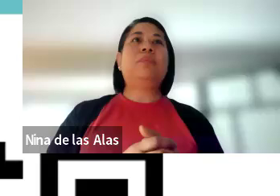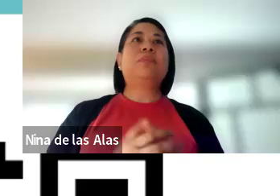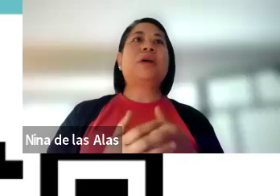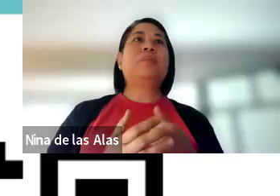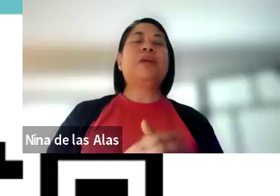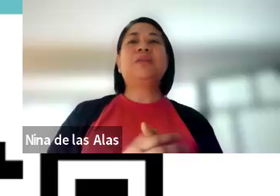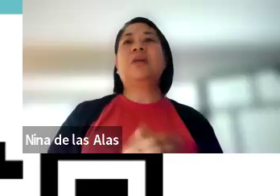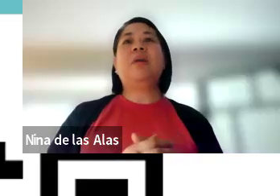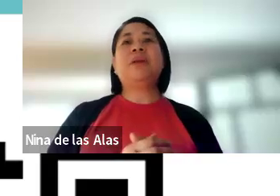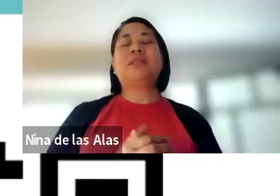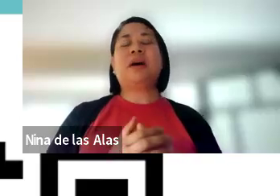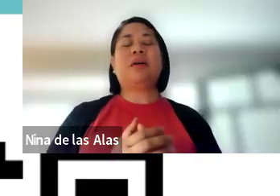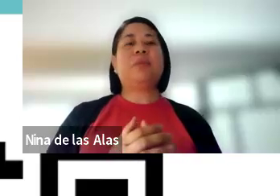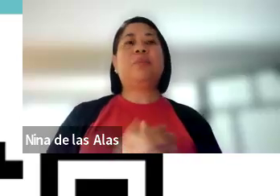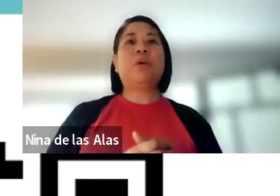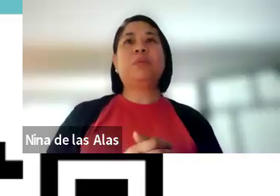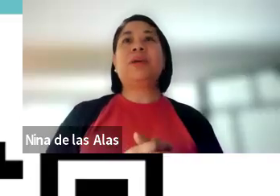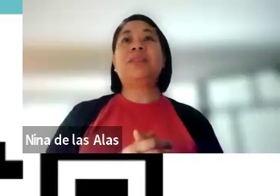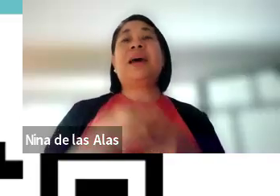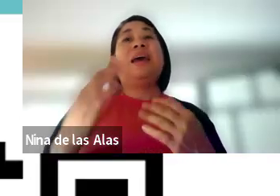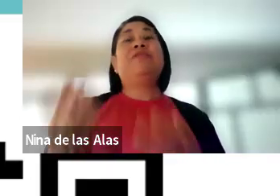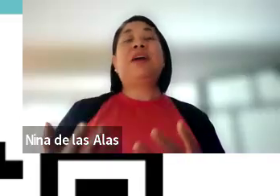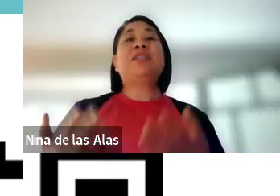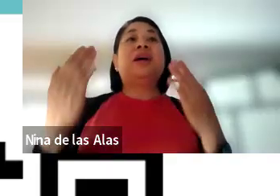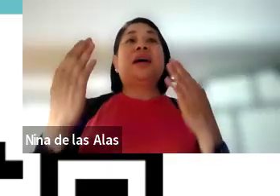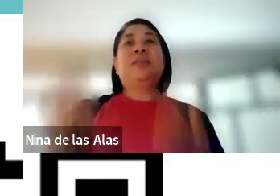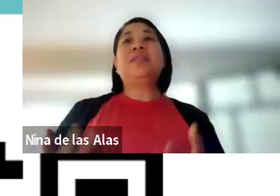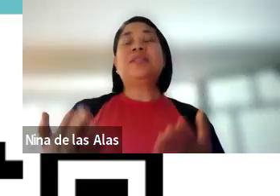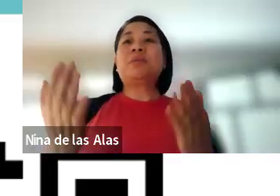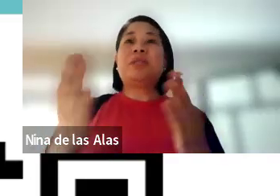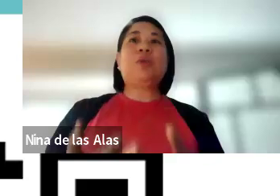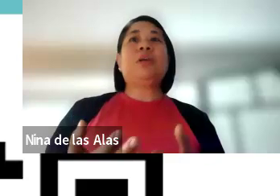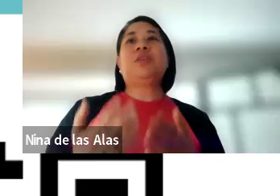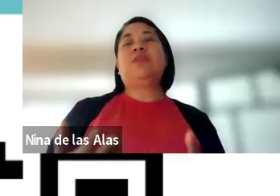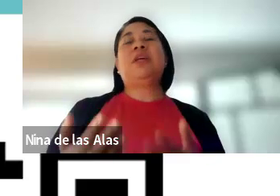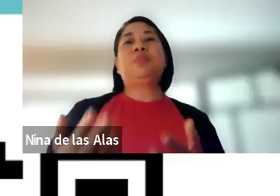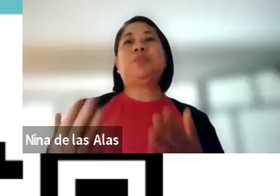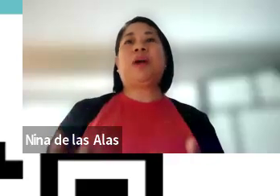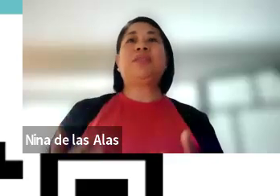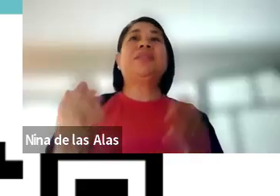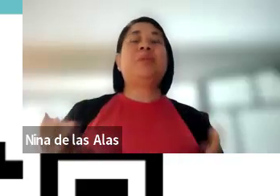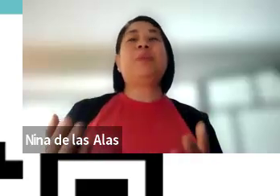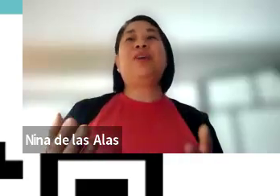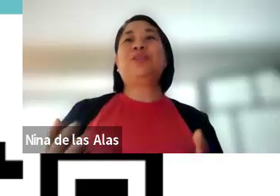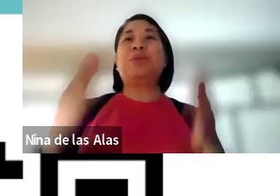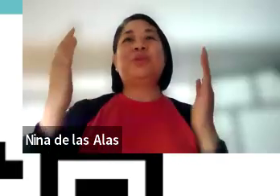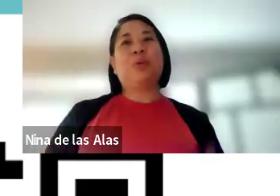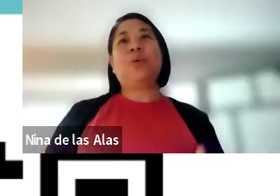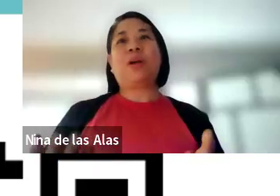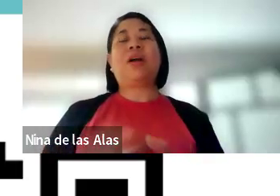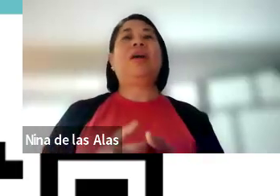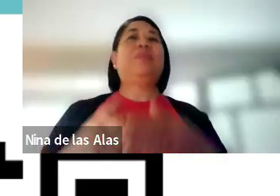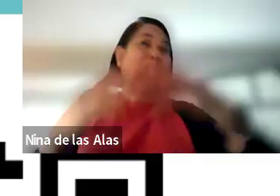your opinions and comments important because, in fact, this series of evidence-based practice came about